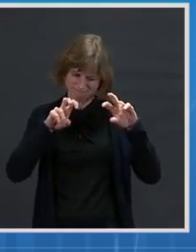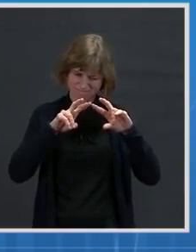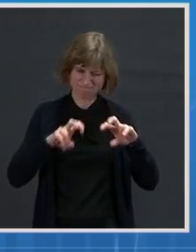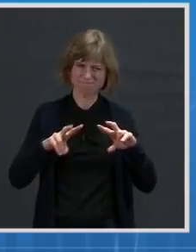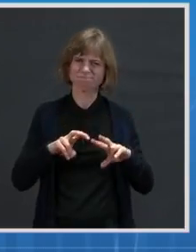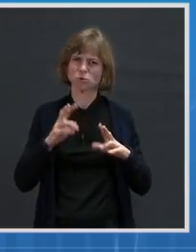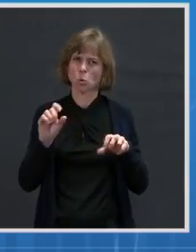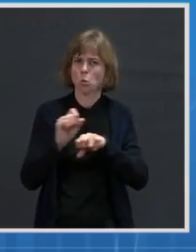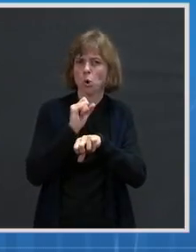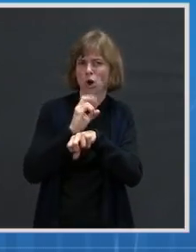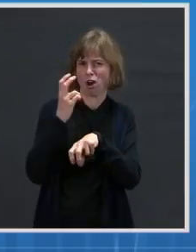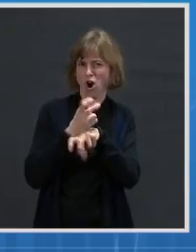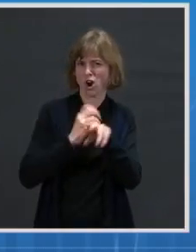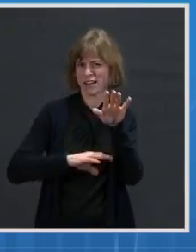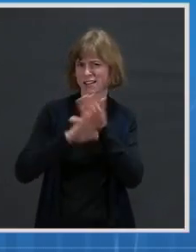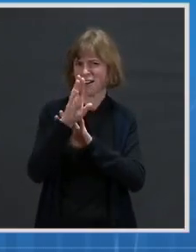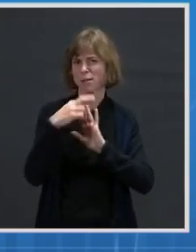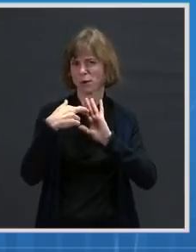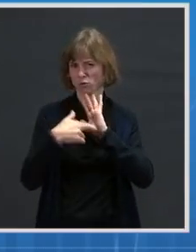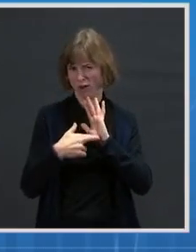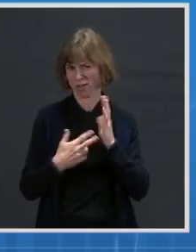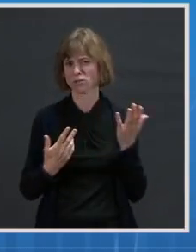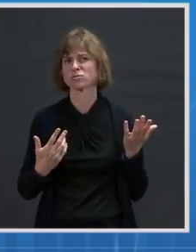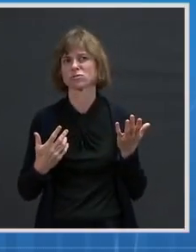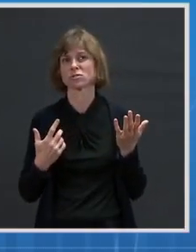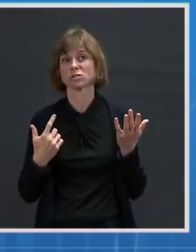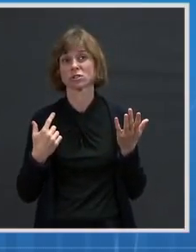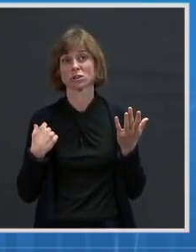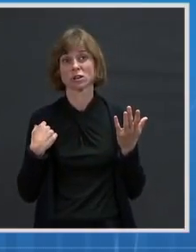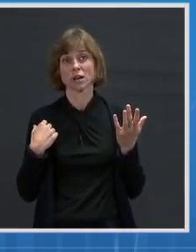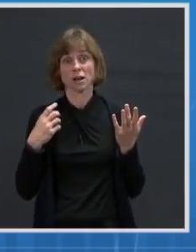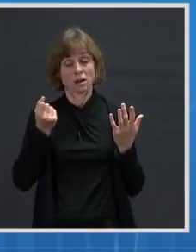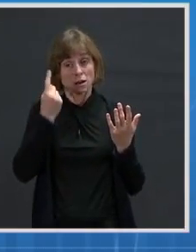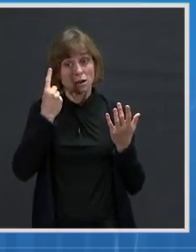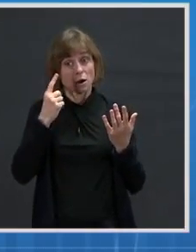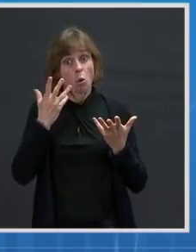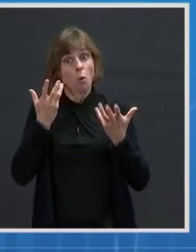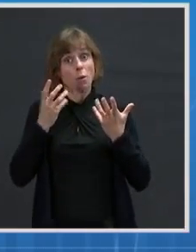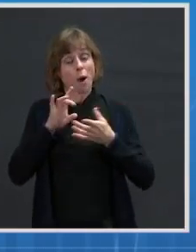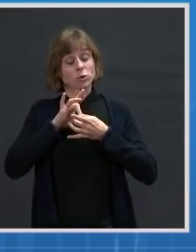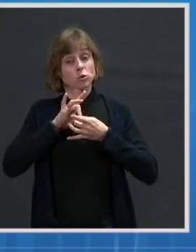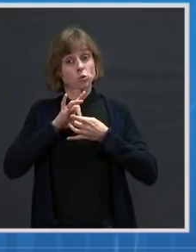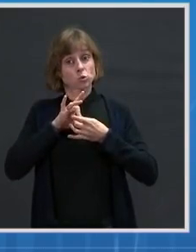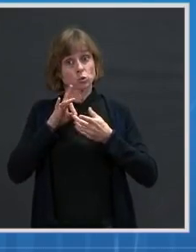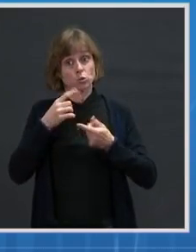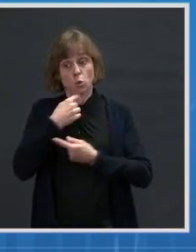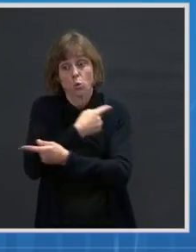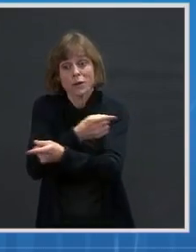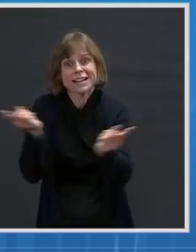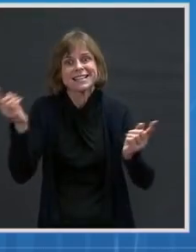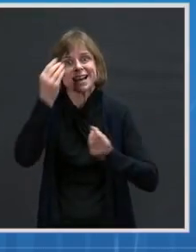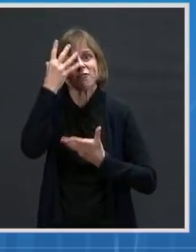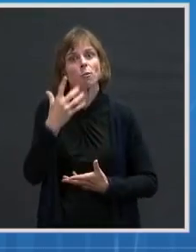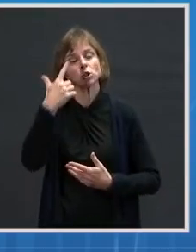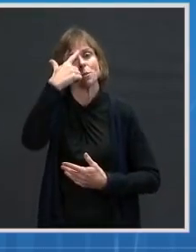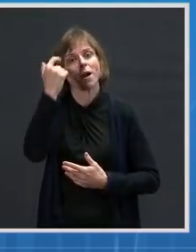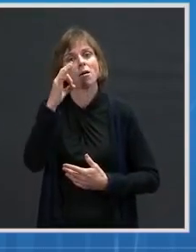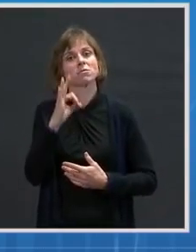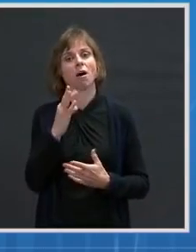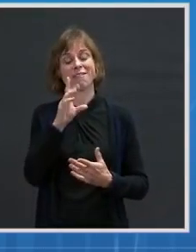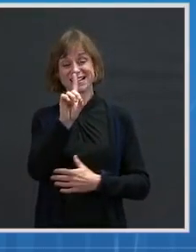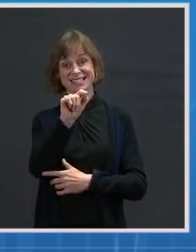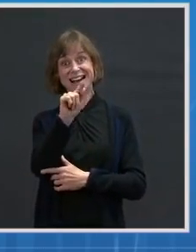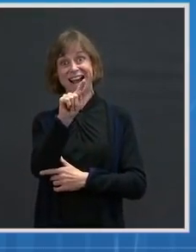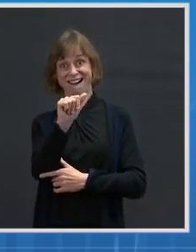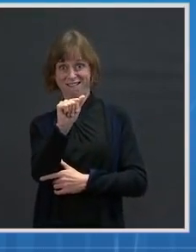it is in our interest to make sure they release information based on data, not on, to the tenor